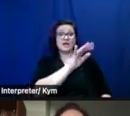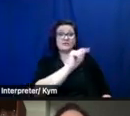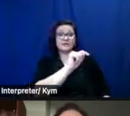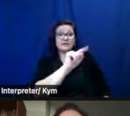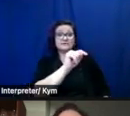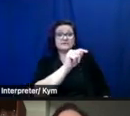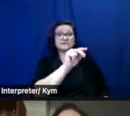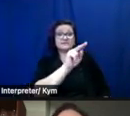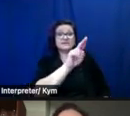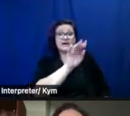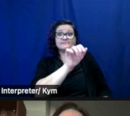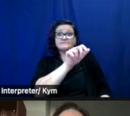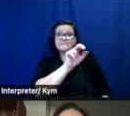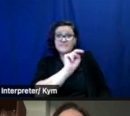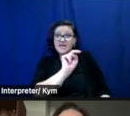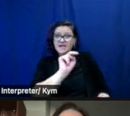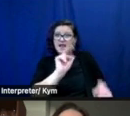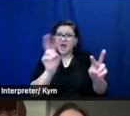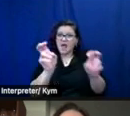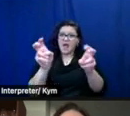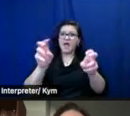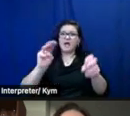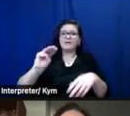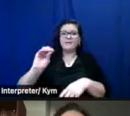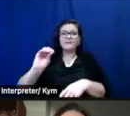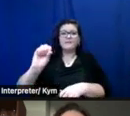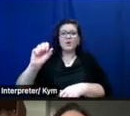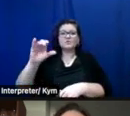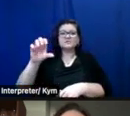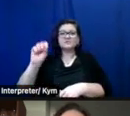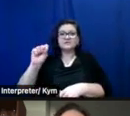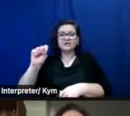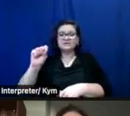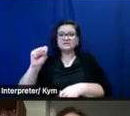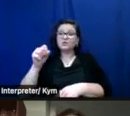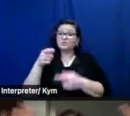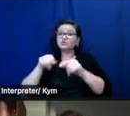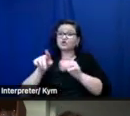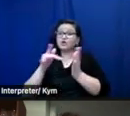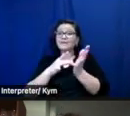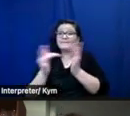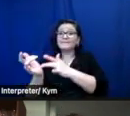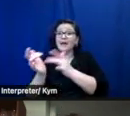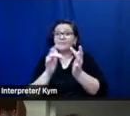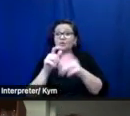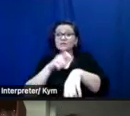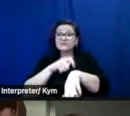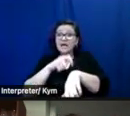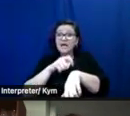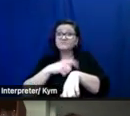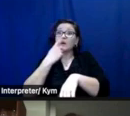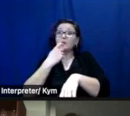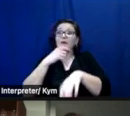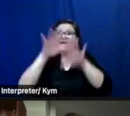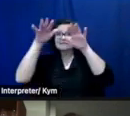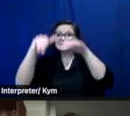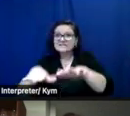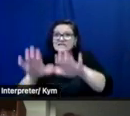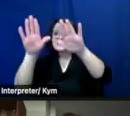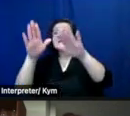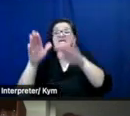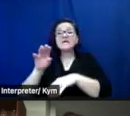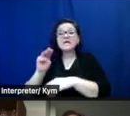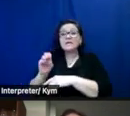Moses was a guy who took the slaves out of Egypt in biblical times, right? He parted the waters of the Red Sea and led the slaves out